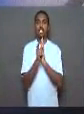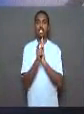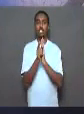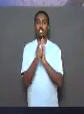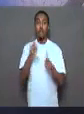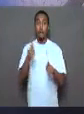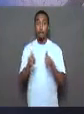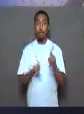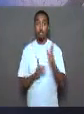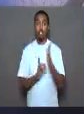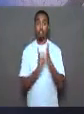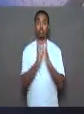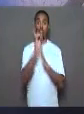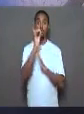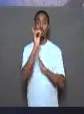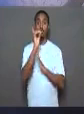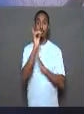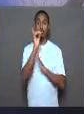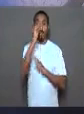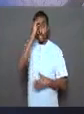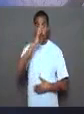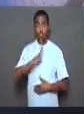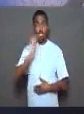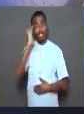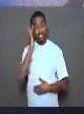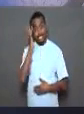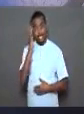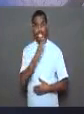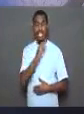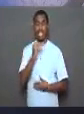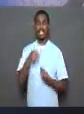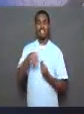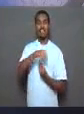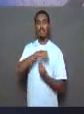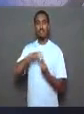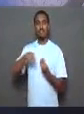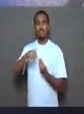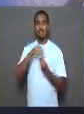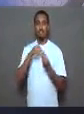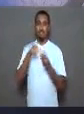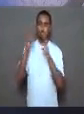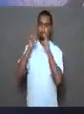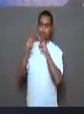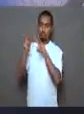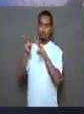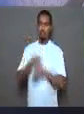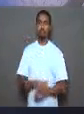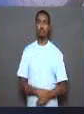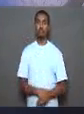population growth, human diseases, and environmental concerns.